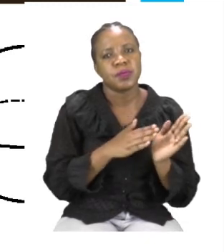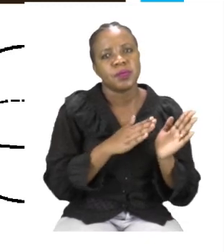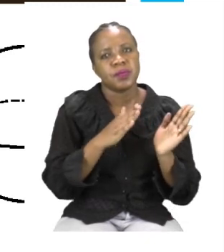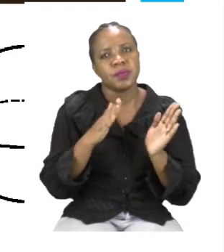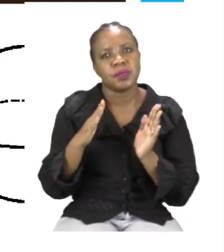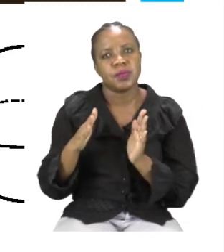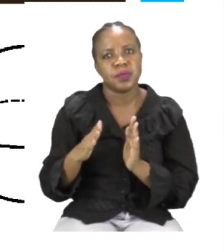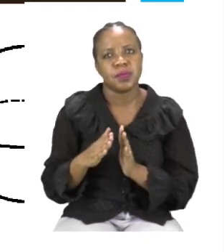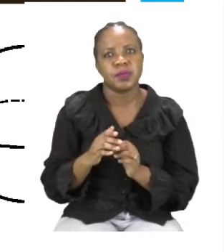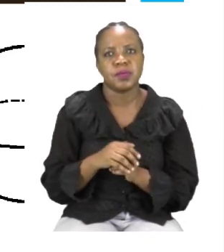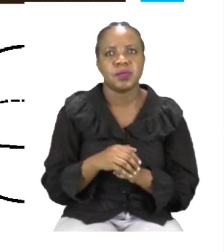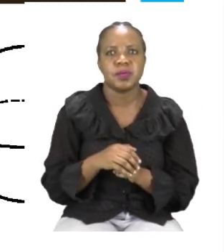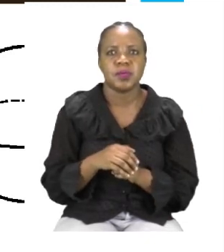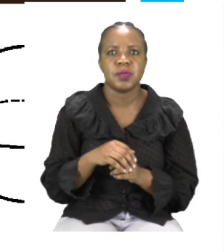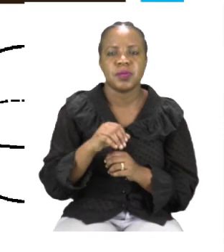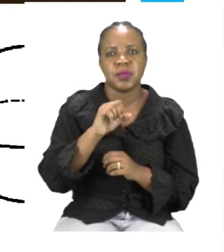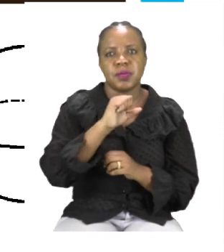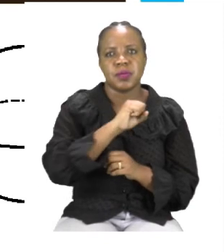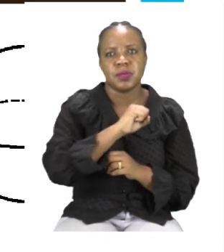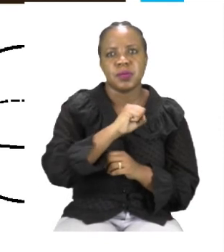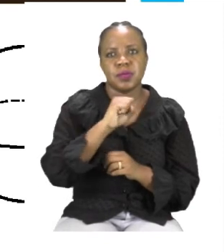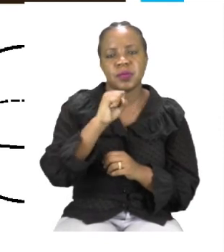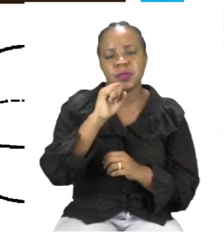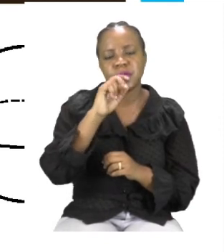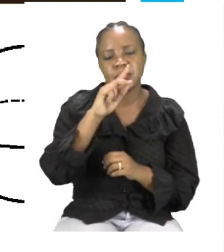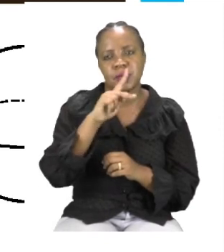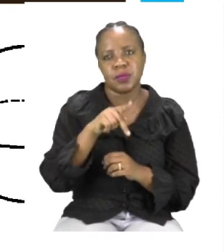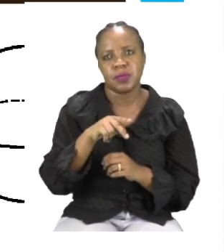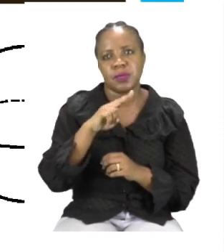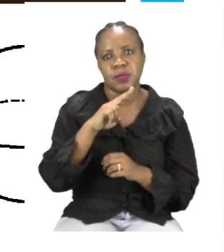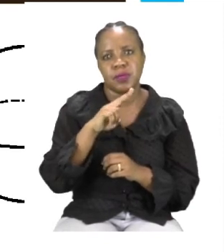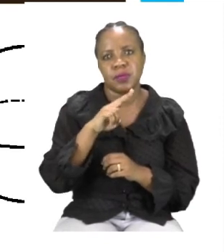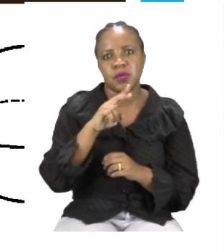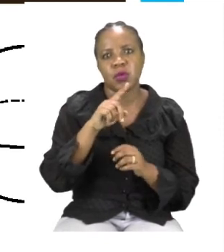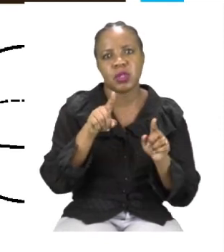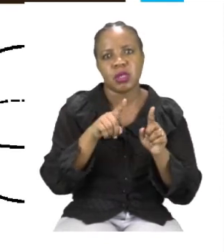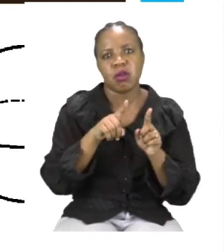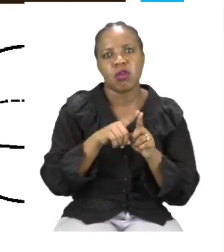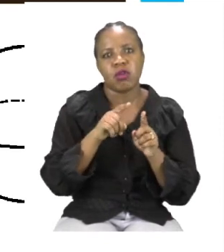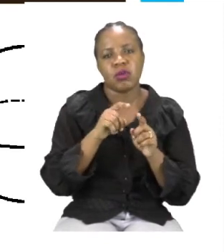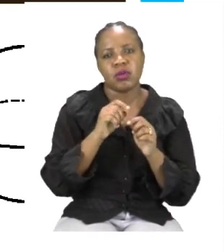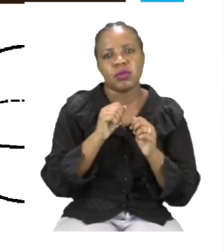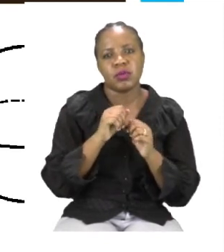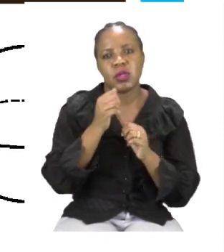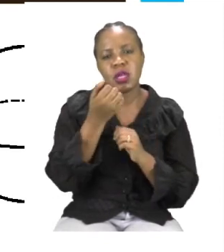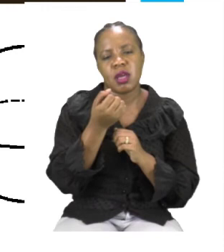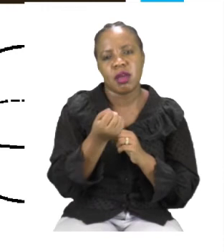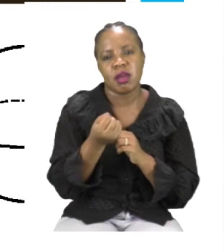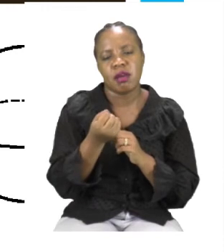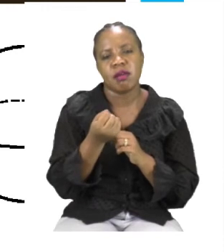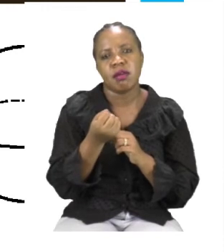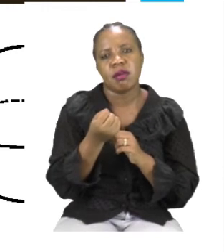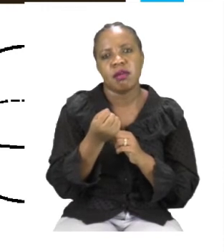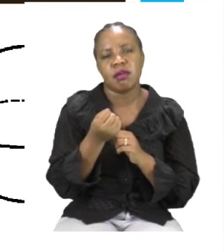it, we have a very famous Eiffel Tower. Now the Eiffel Tower is